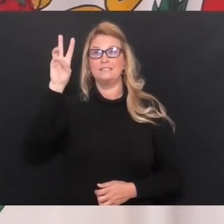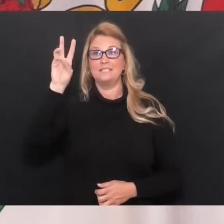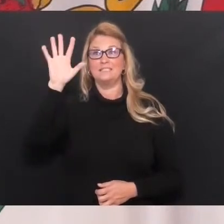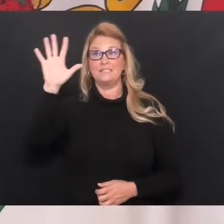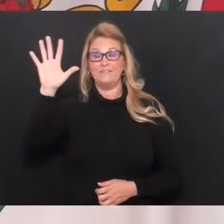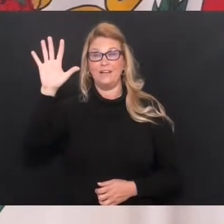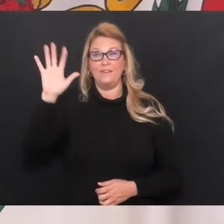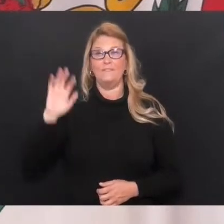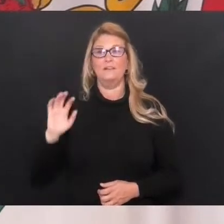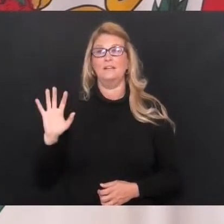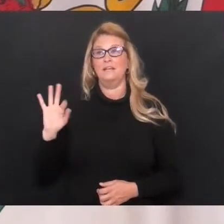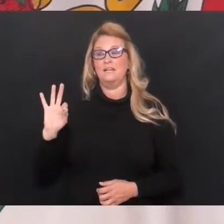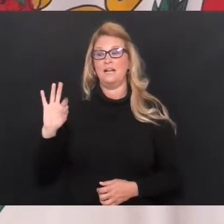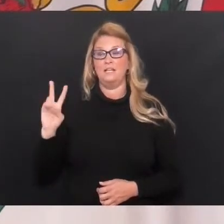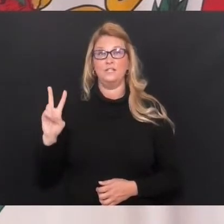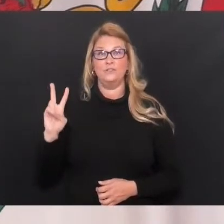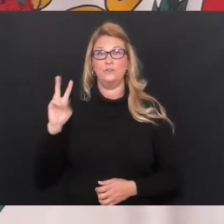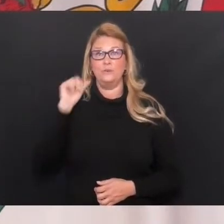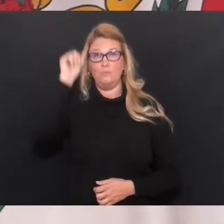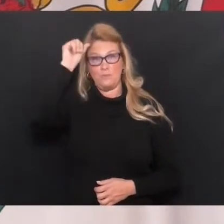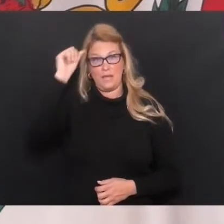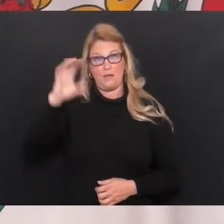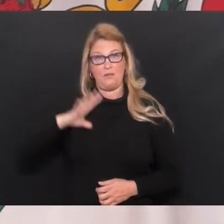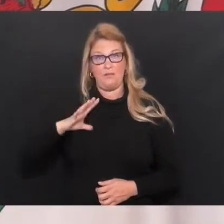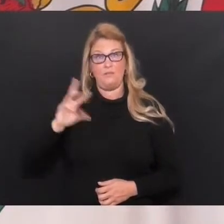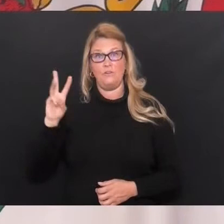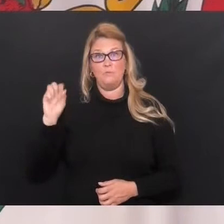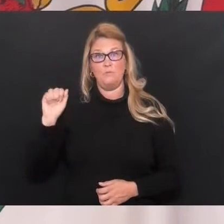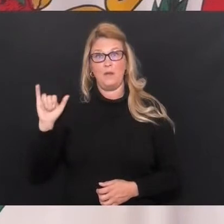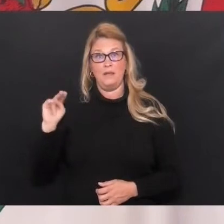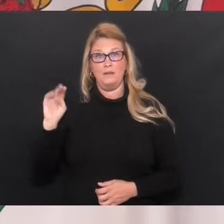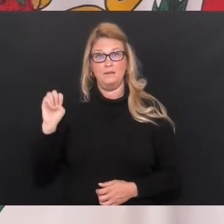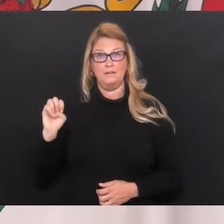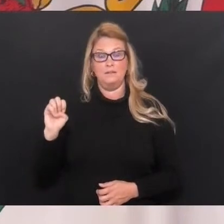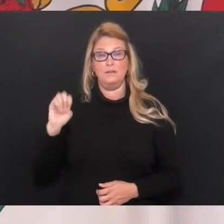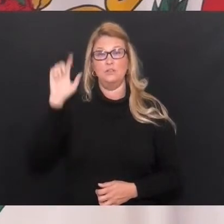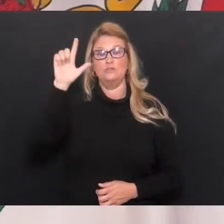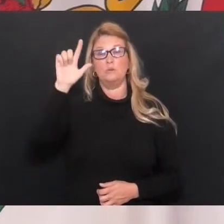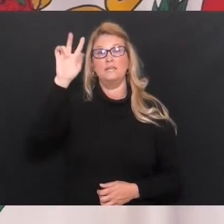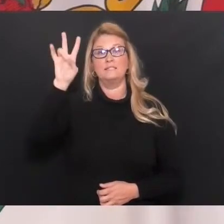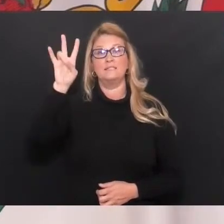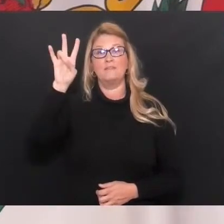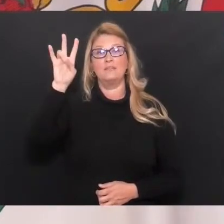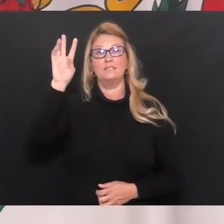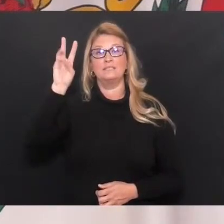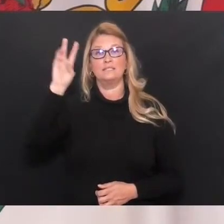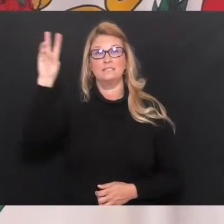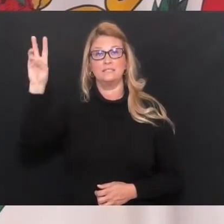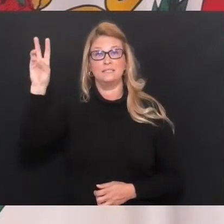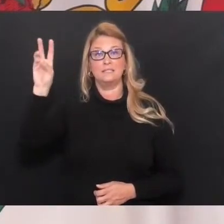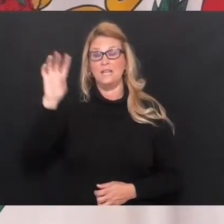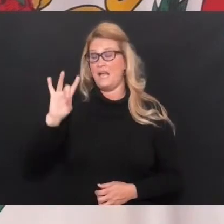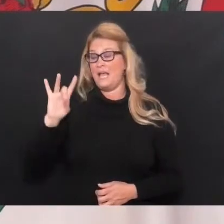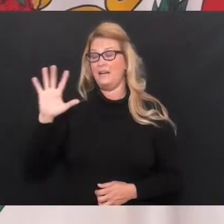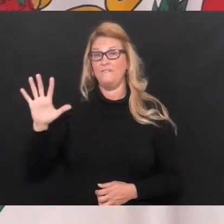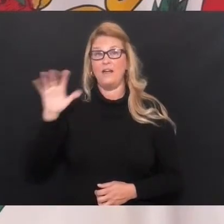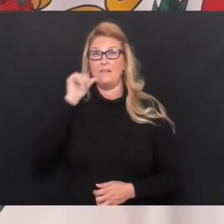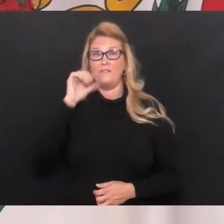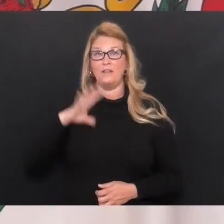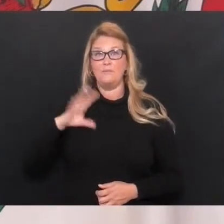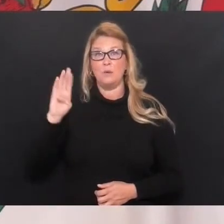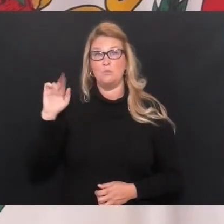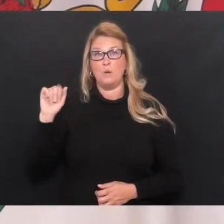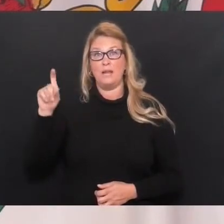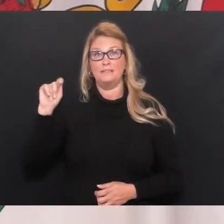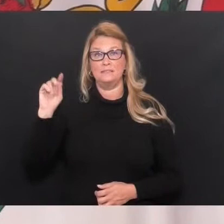2,765th death is a 92-year-old male from Wayne County. Our 2,766th death is an 85-year-old female from